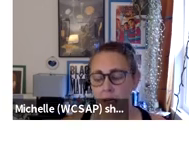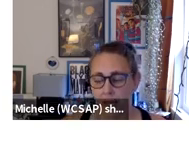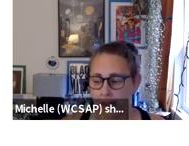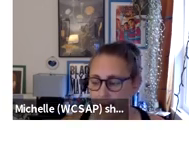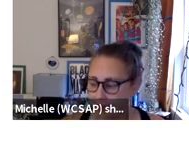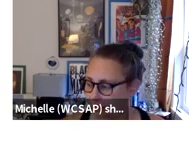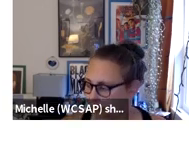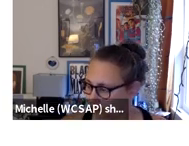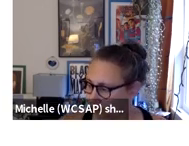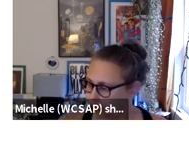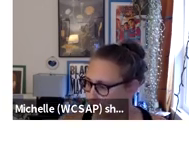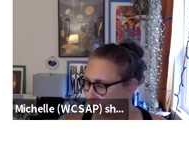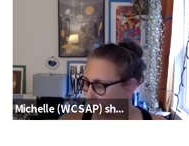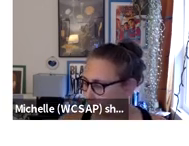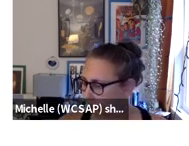survivors.